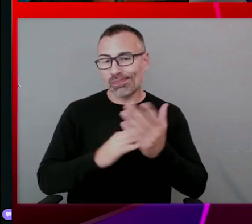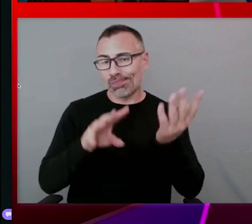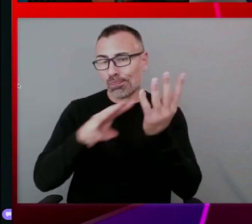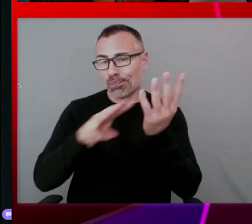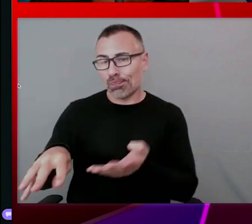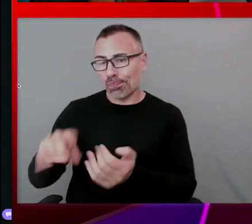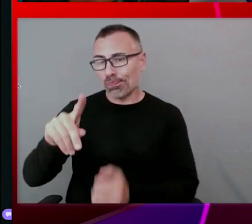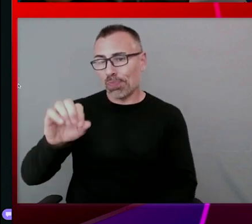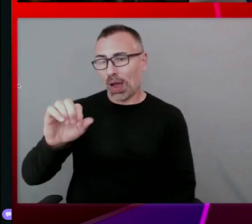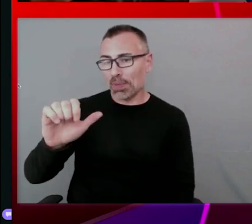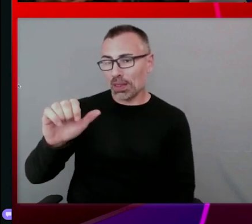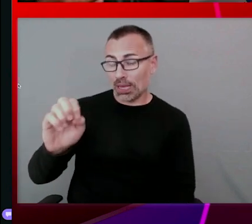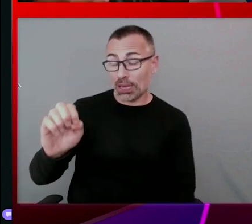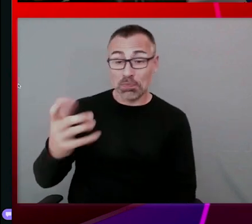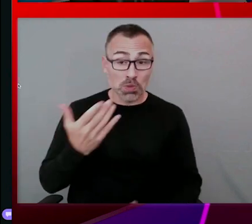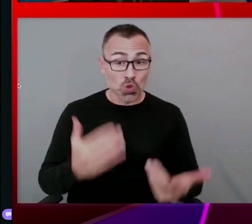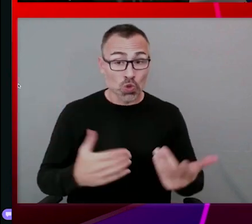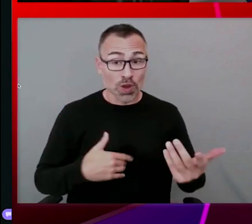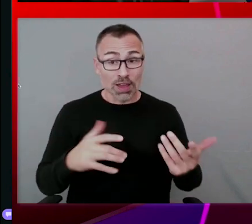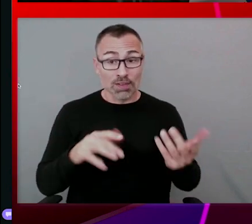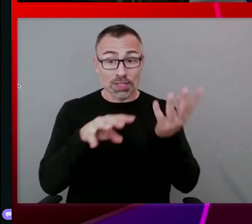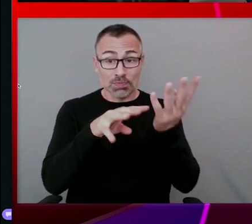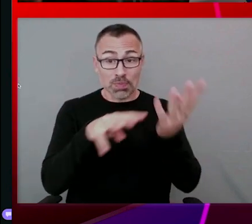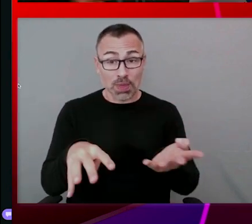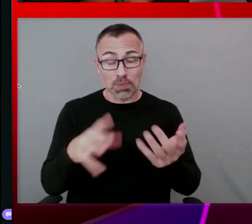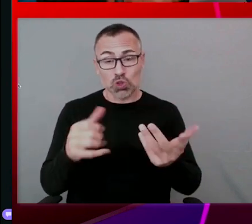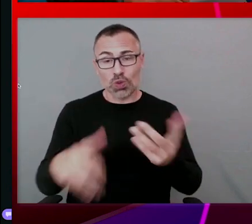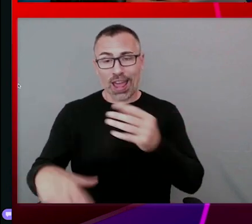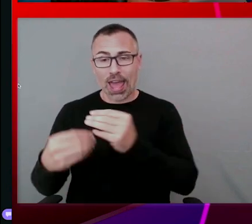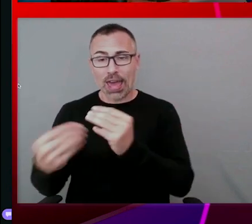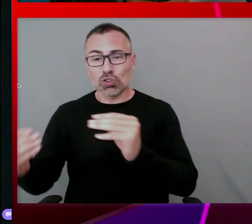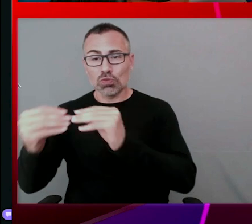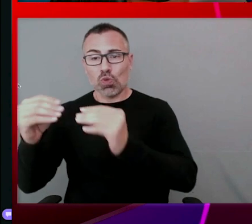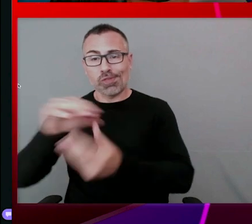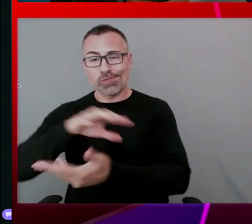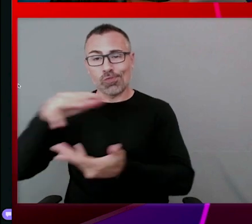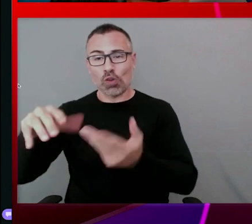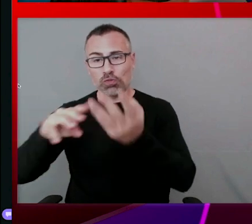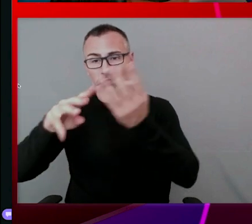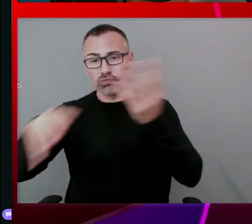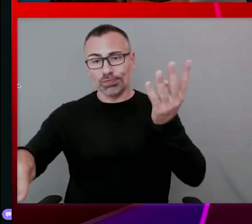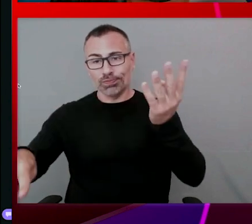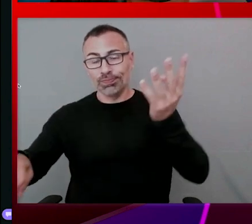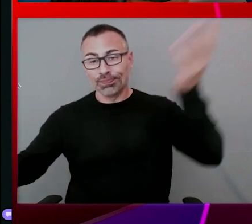this feature pipeline but make it part of a bigger workflow. So we have an option for that.